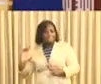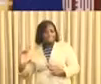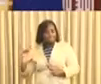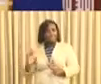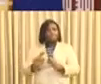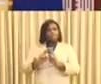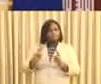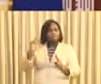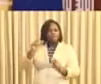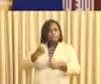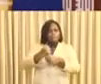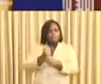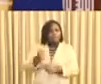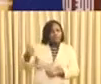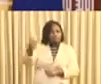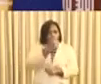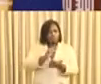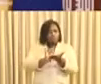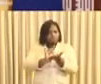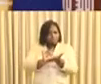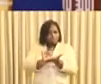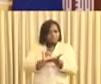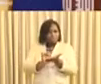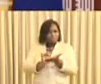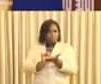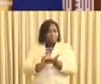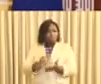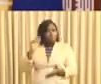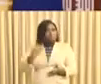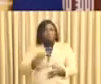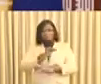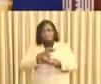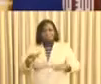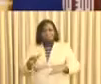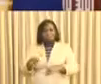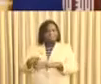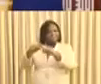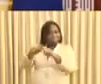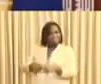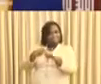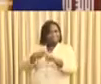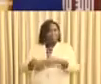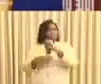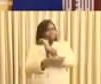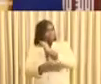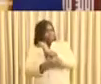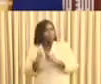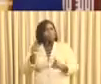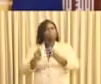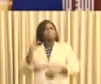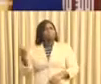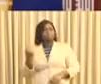products, which should no longer be dependent on foreign imports. Further, the National